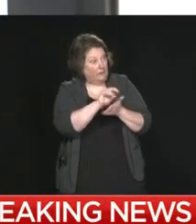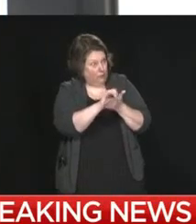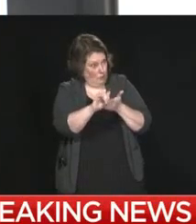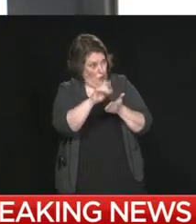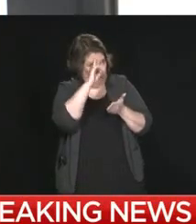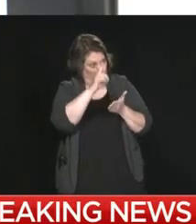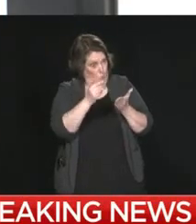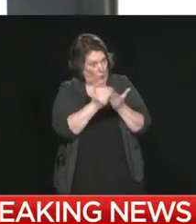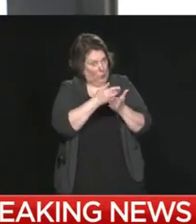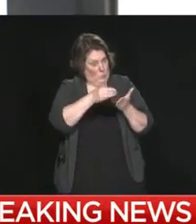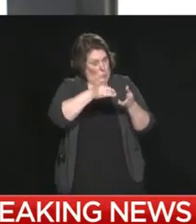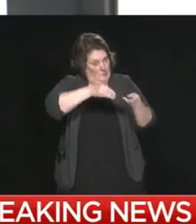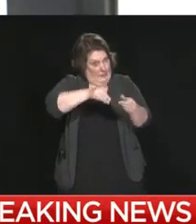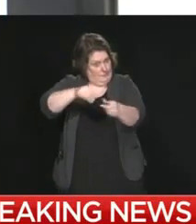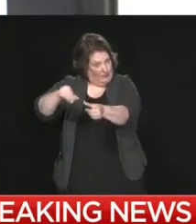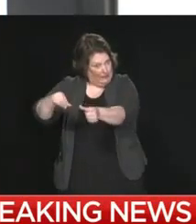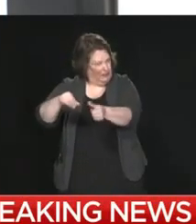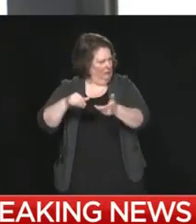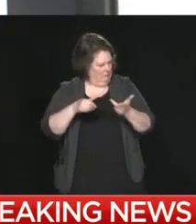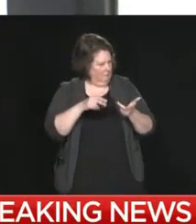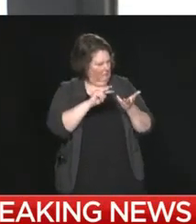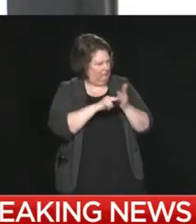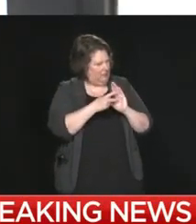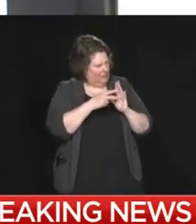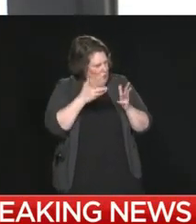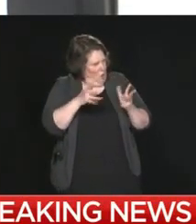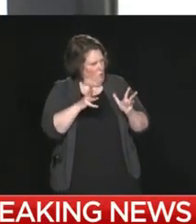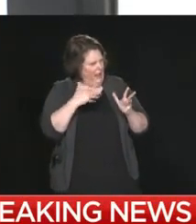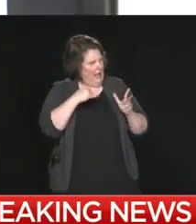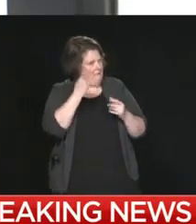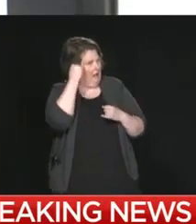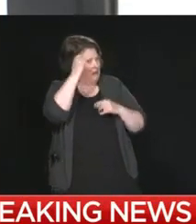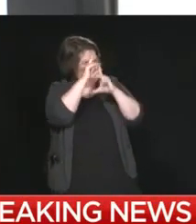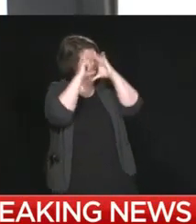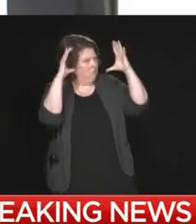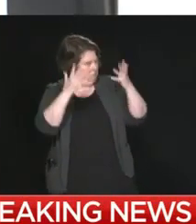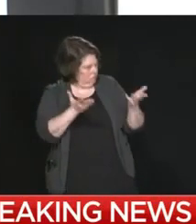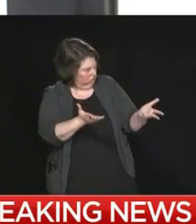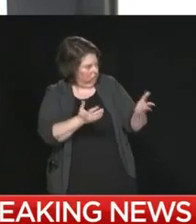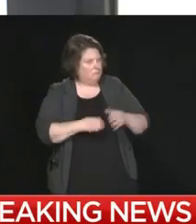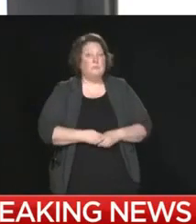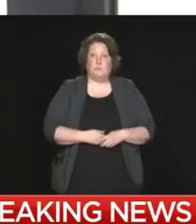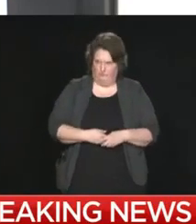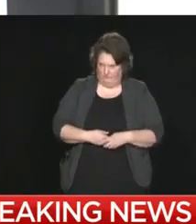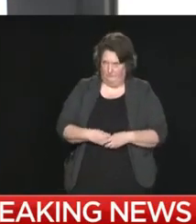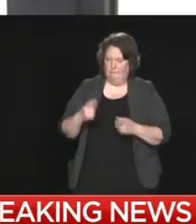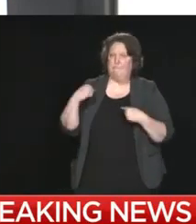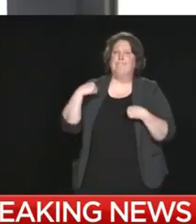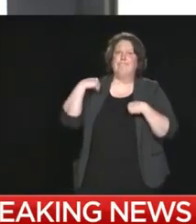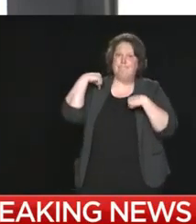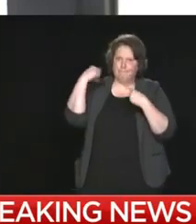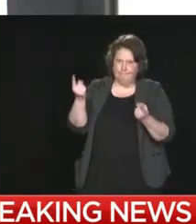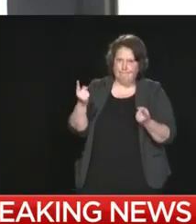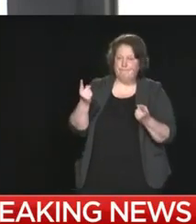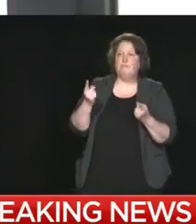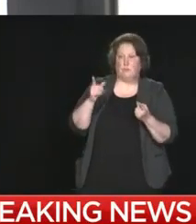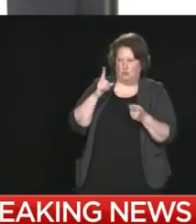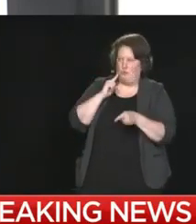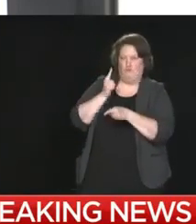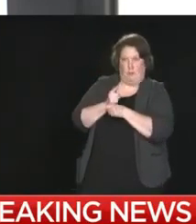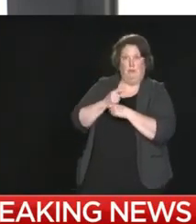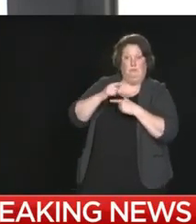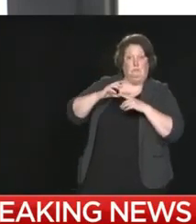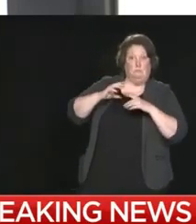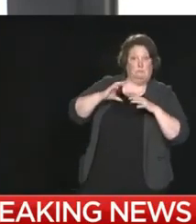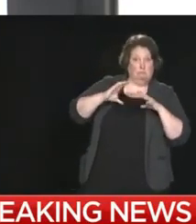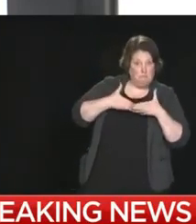guess of where that's going to put the country's debt and deficit? We have been, obviously, and the Parliamentary Budget Officer and